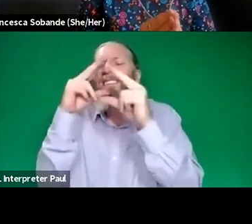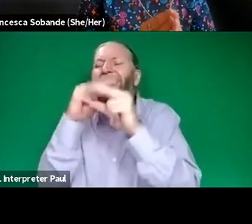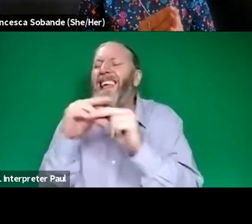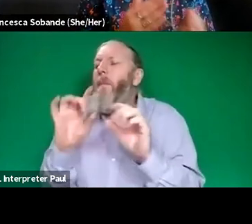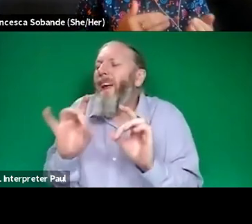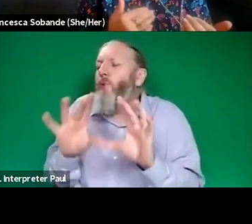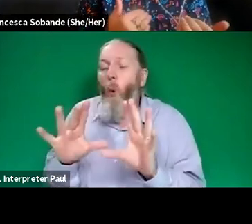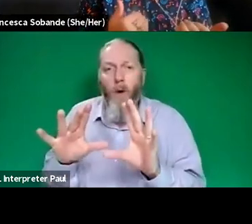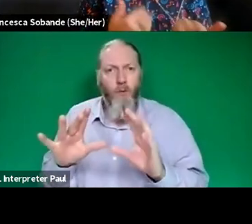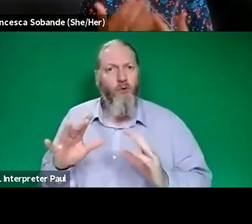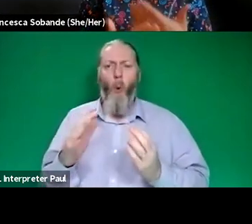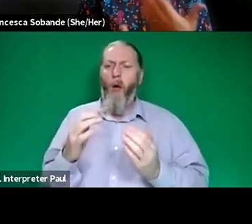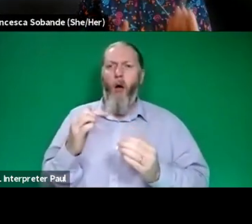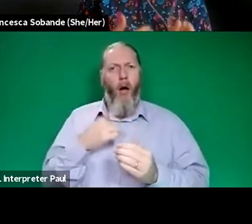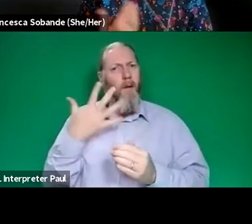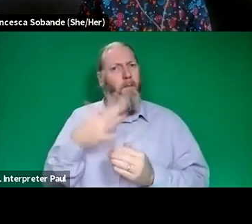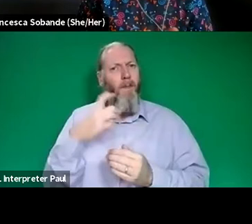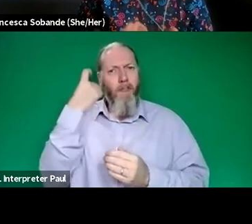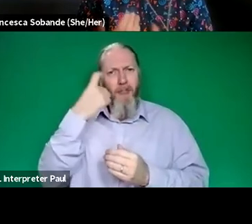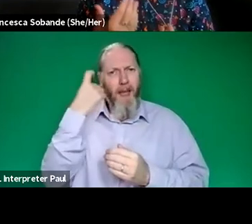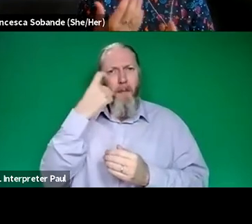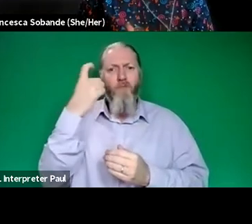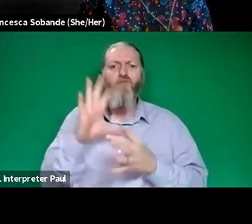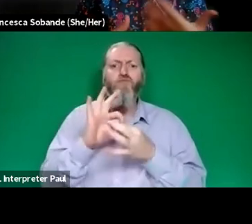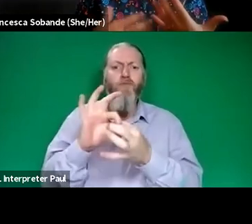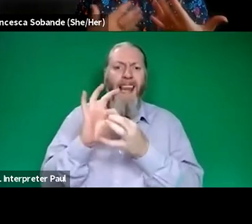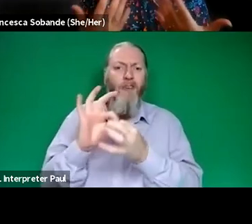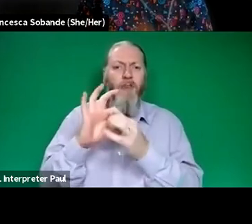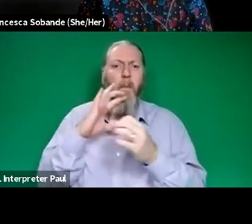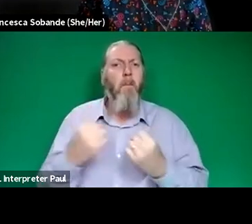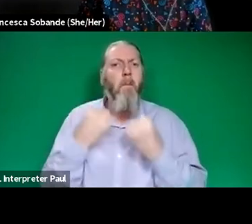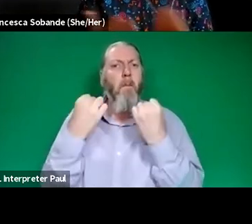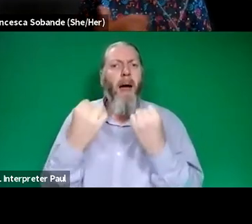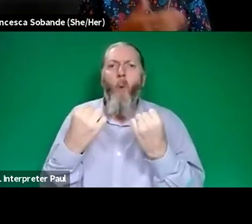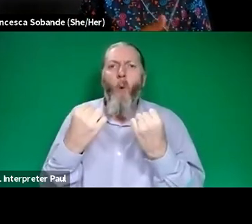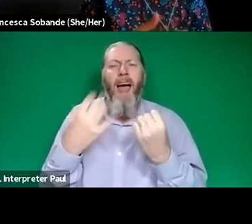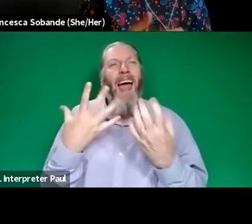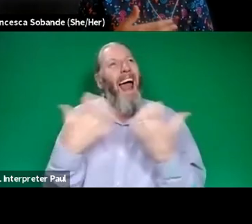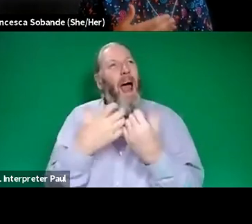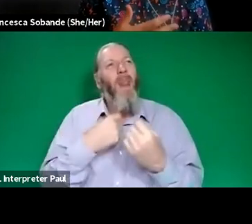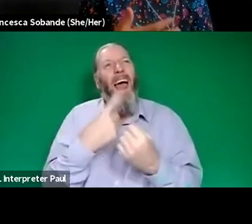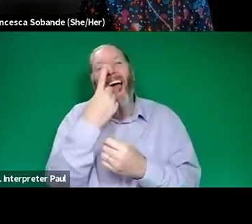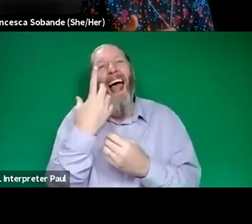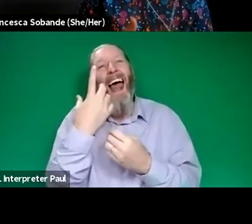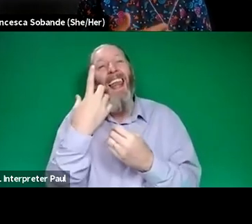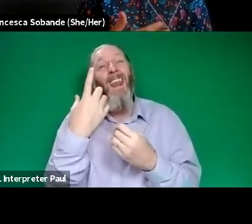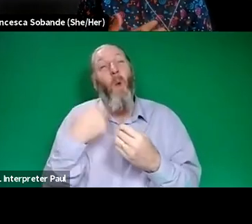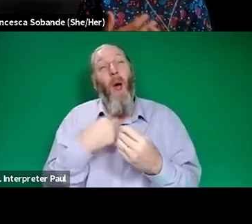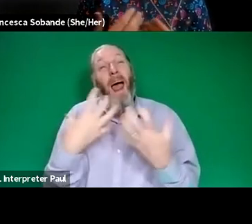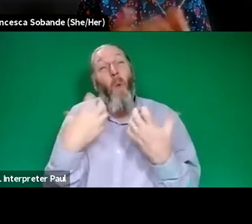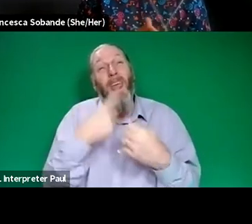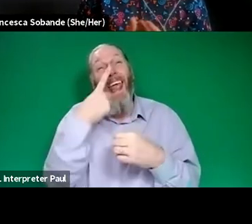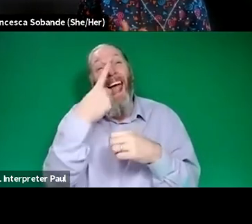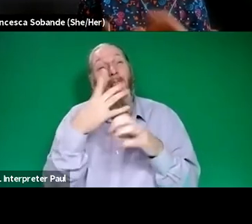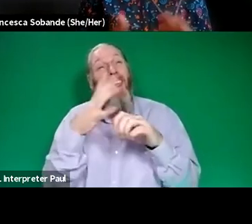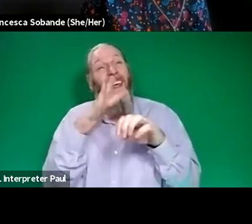the ability to contribute to or shape different messages, conversations, and also beyond that, who is then most likely to